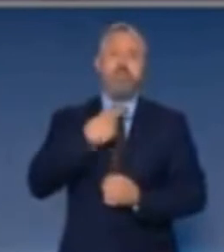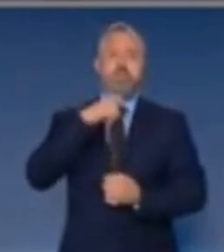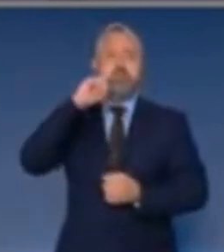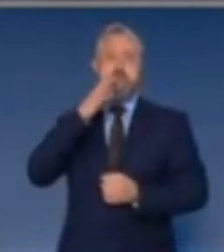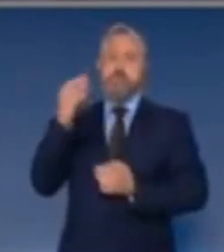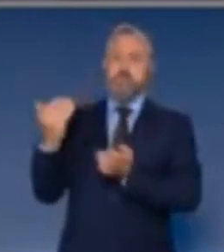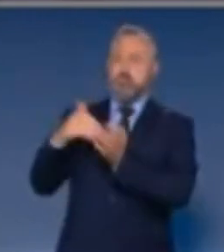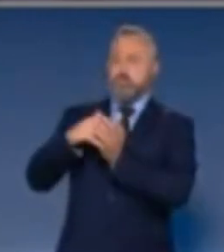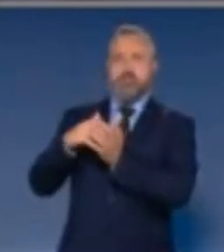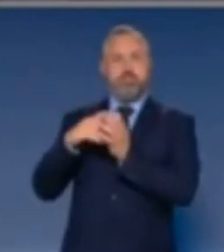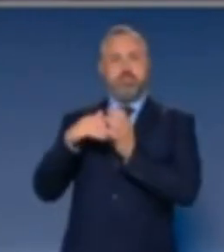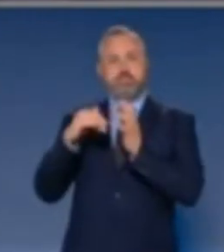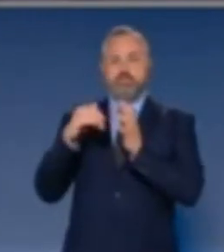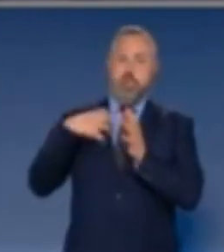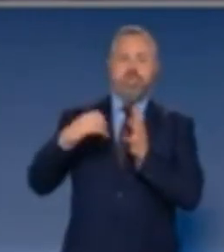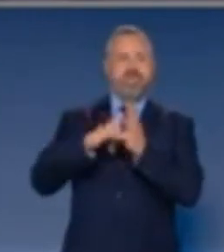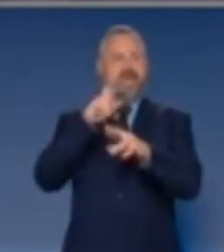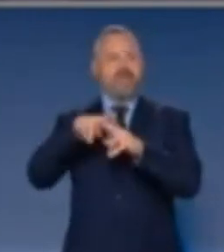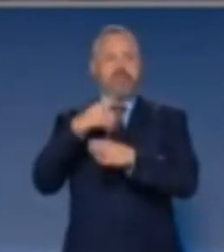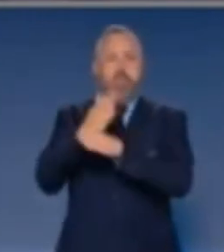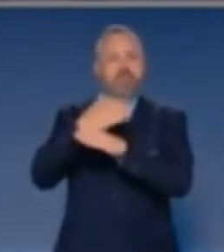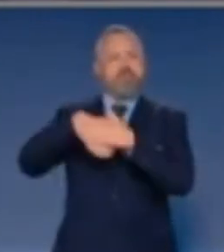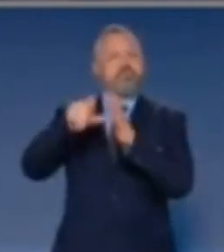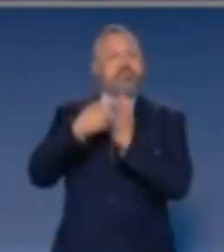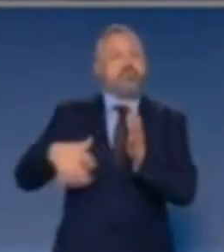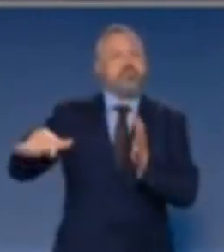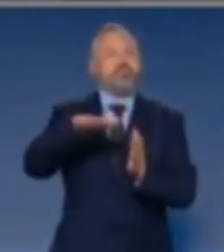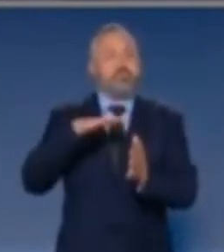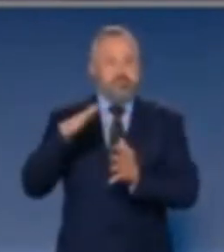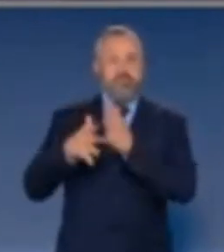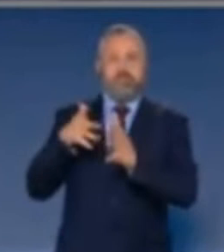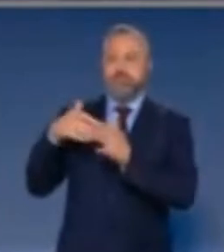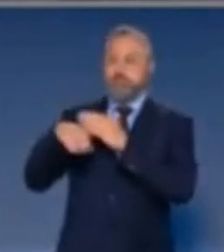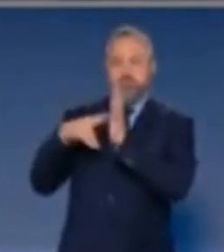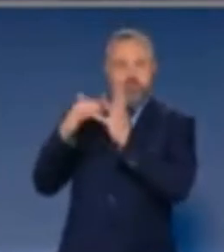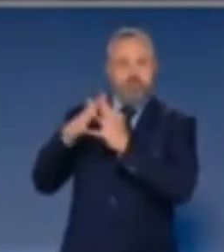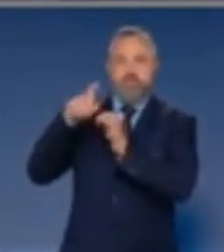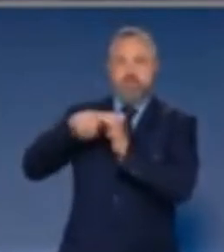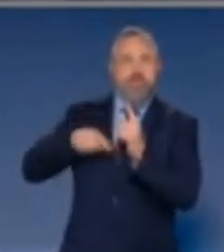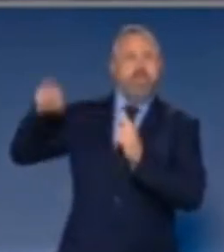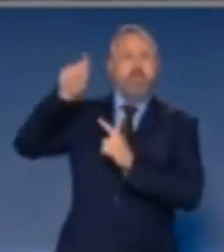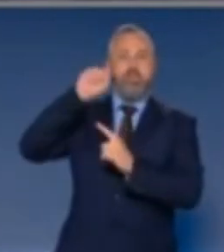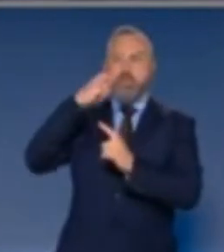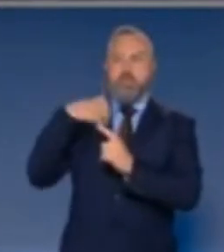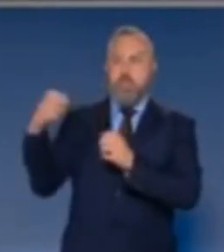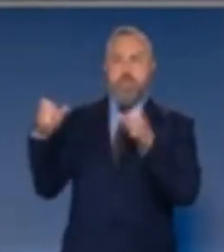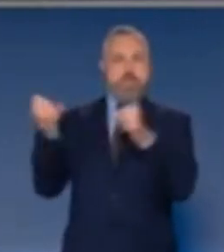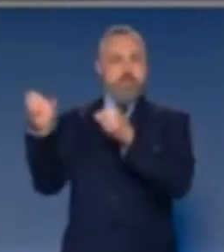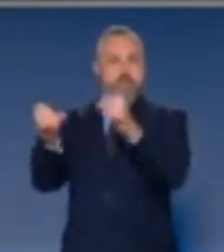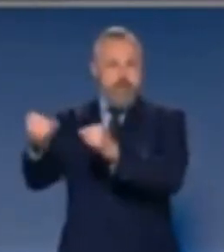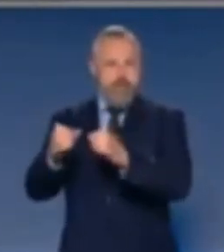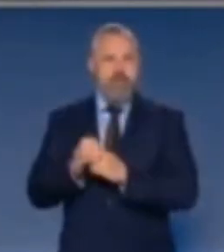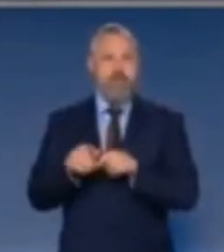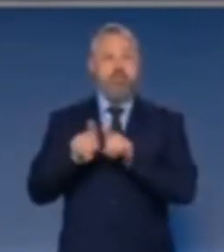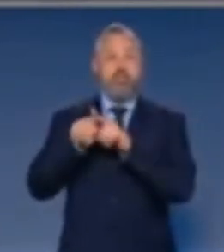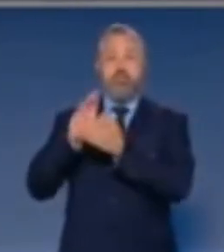provider in New South Wales and Queensland to supplement that which was being done by HCA. We are